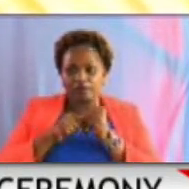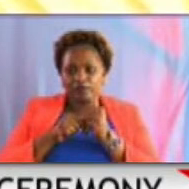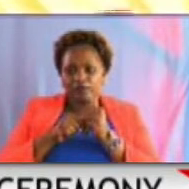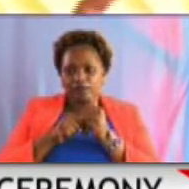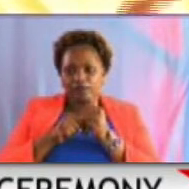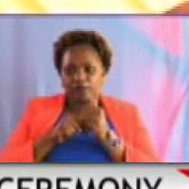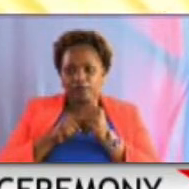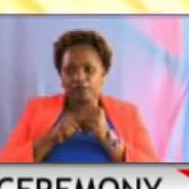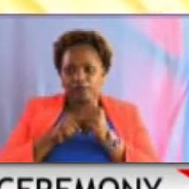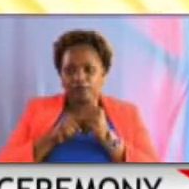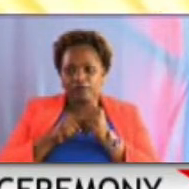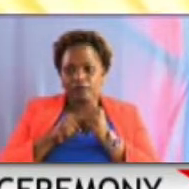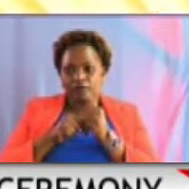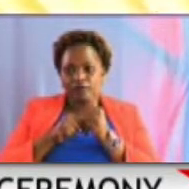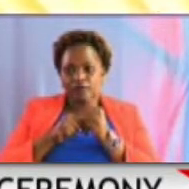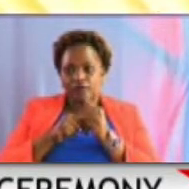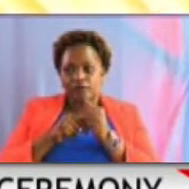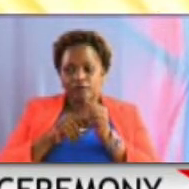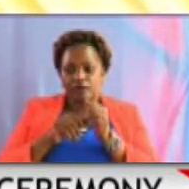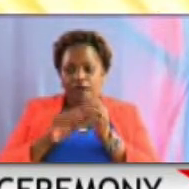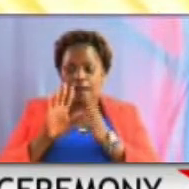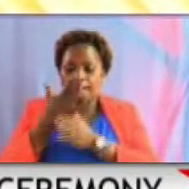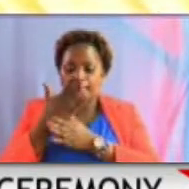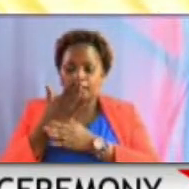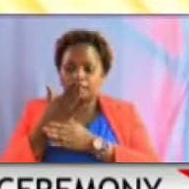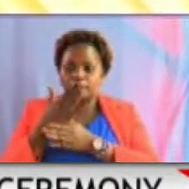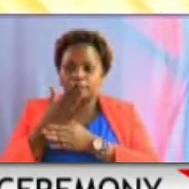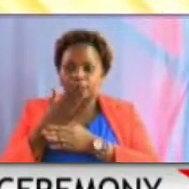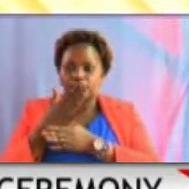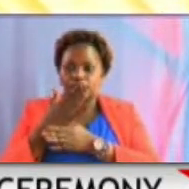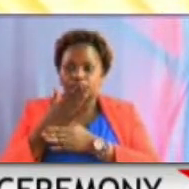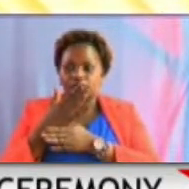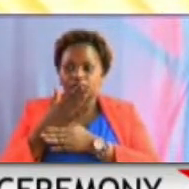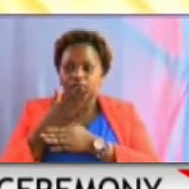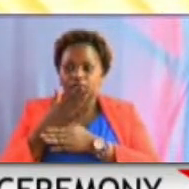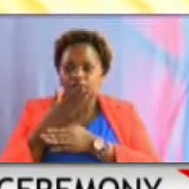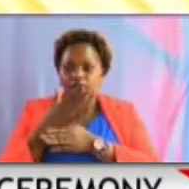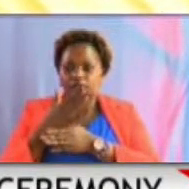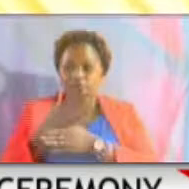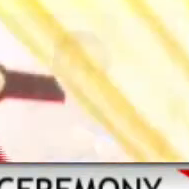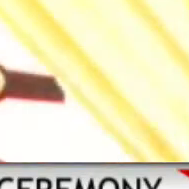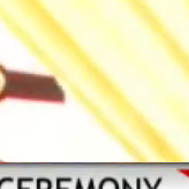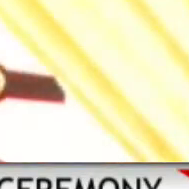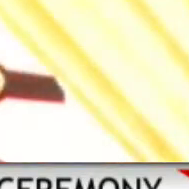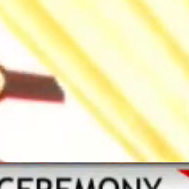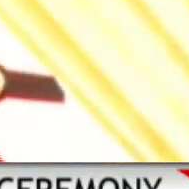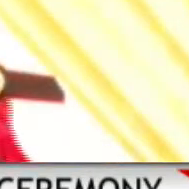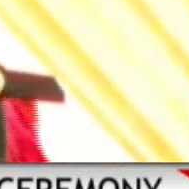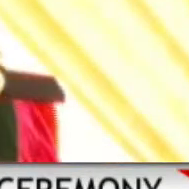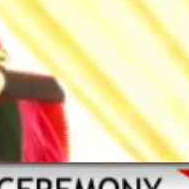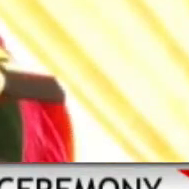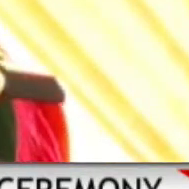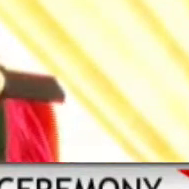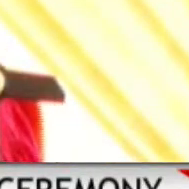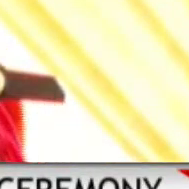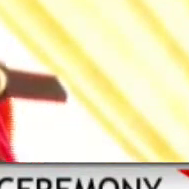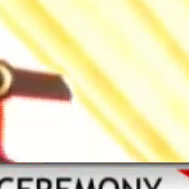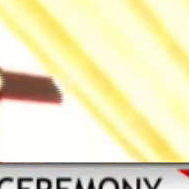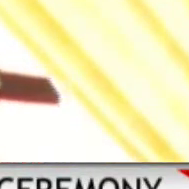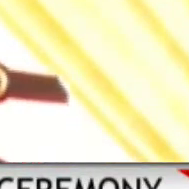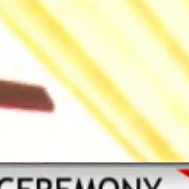to plant a tree before we organize it for that. Now, Mr. Chancellor,